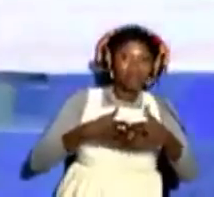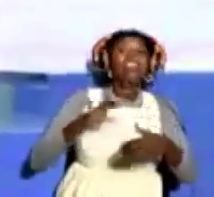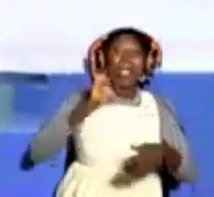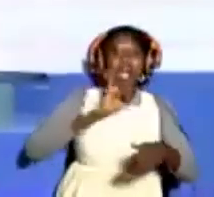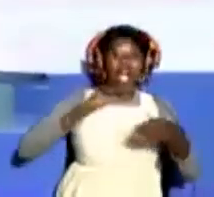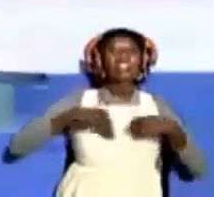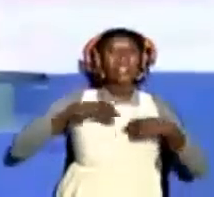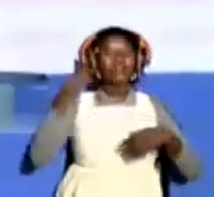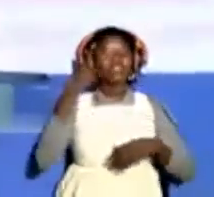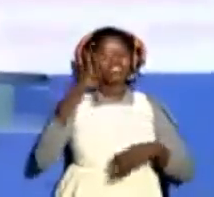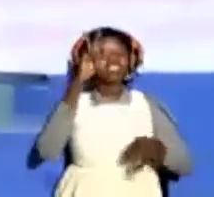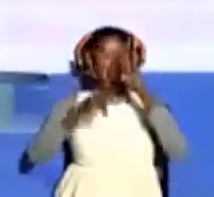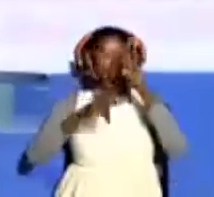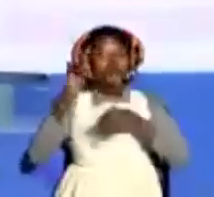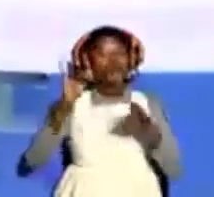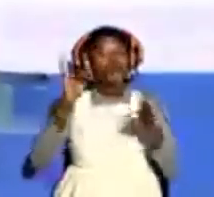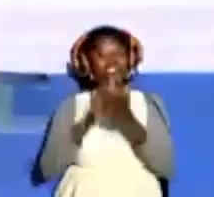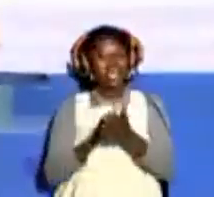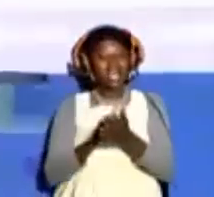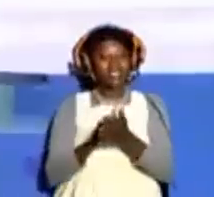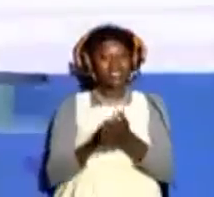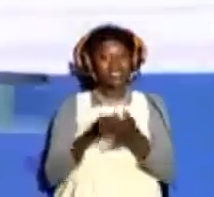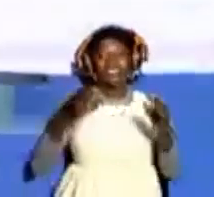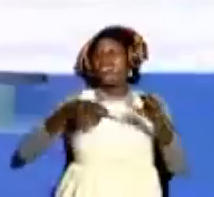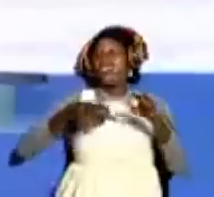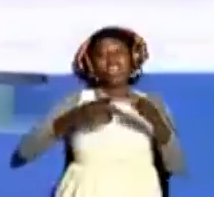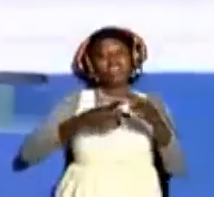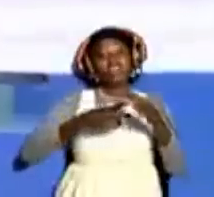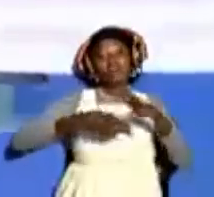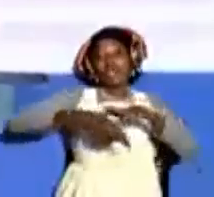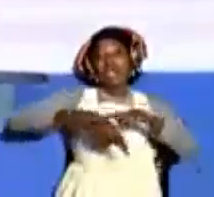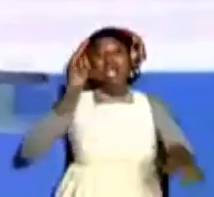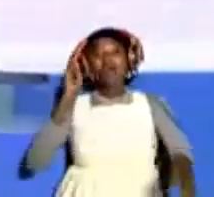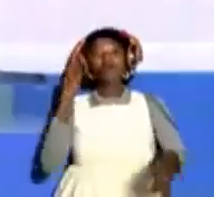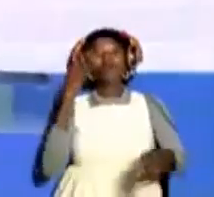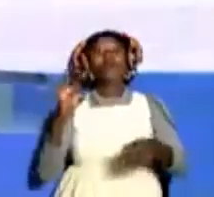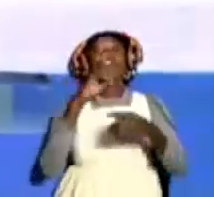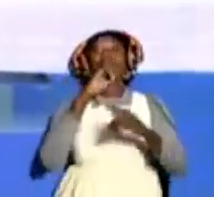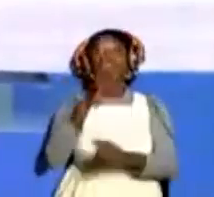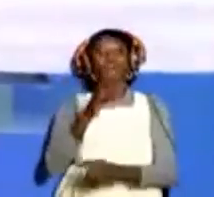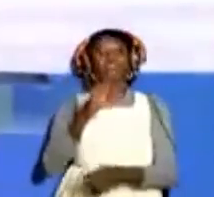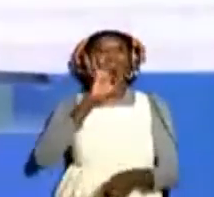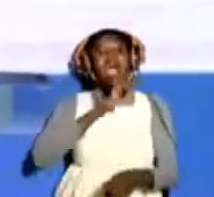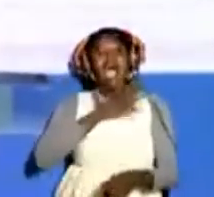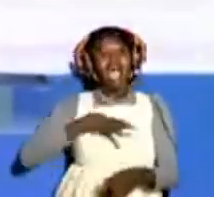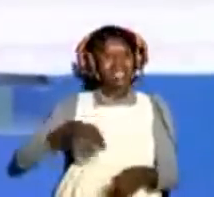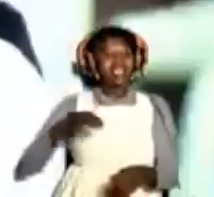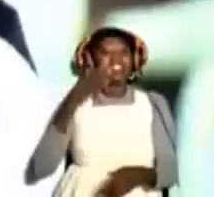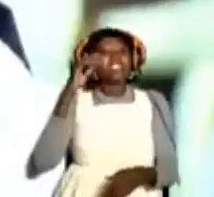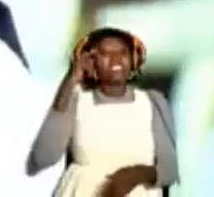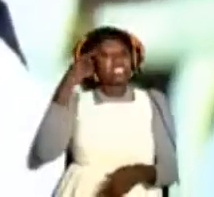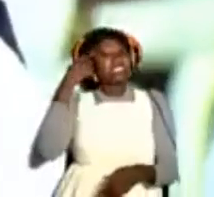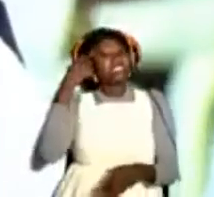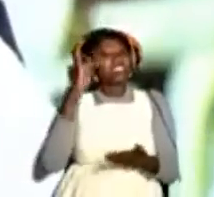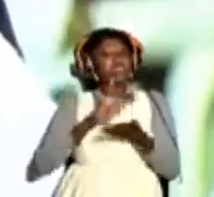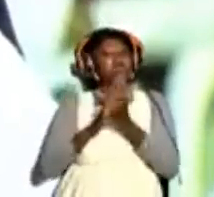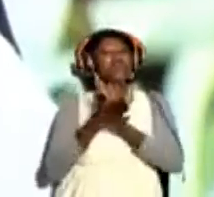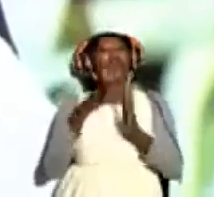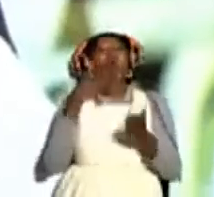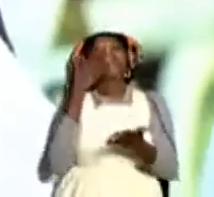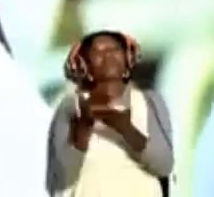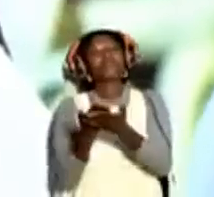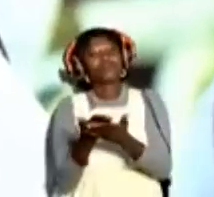I have seen people that walked out of the word of God, walk out of the truth, as if they were going to become anything.